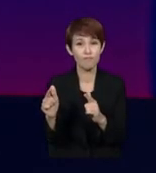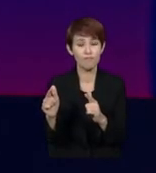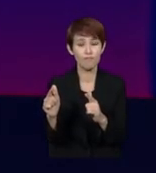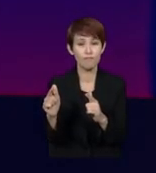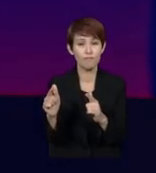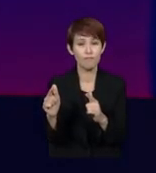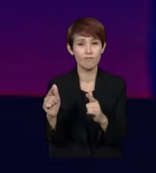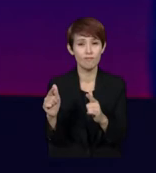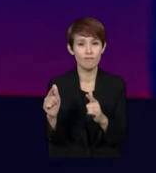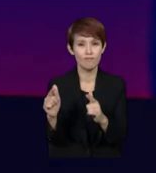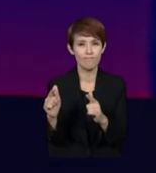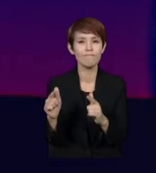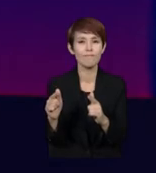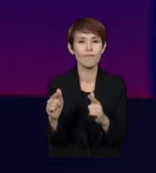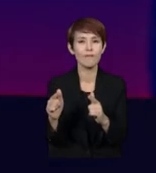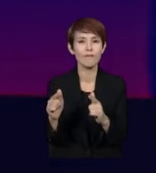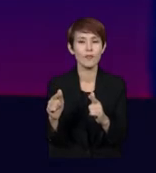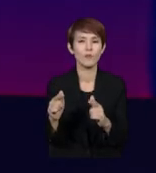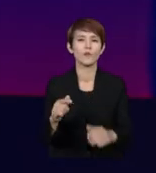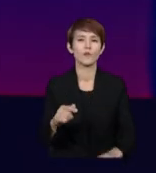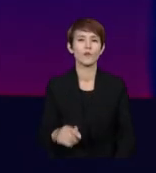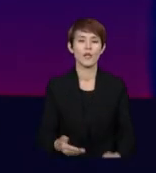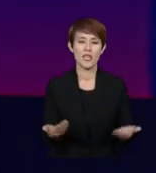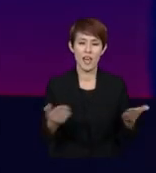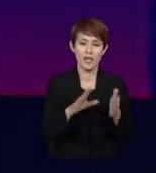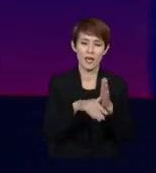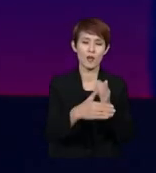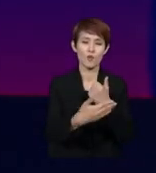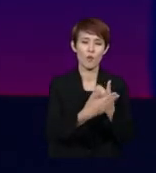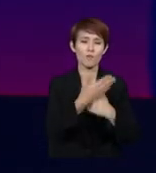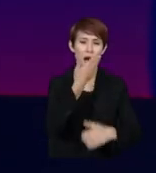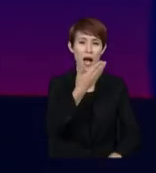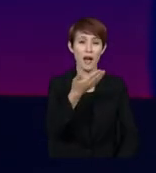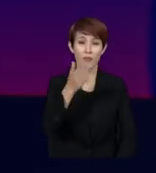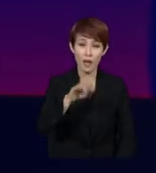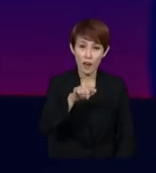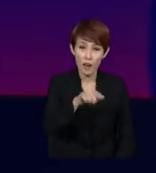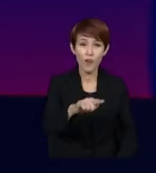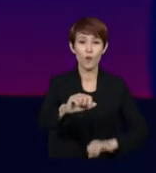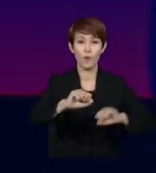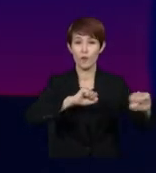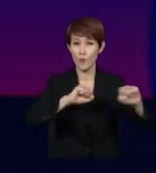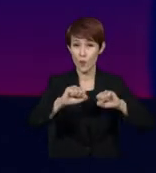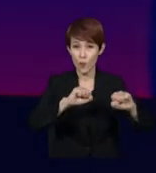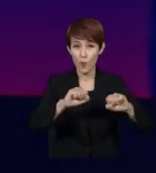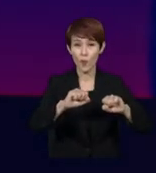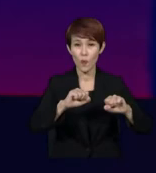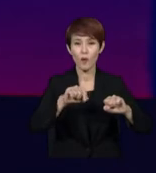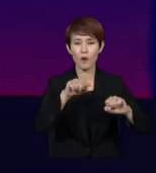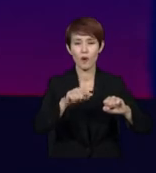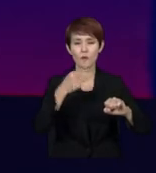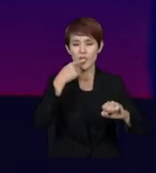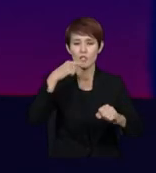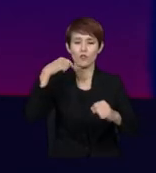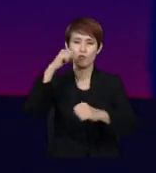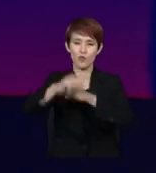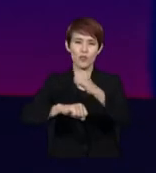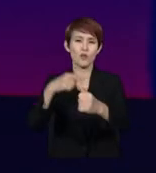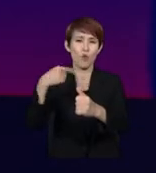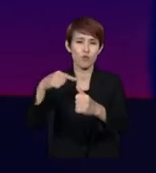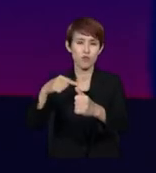ridicule it, but it's not the same thing as proper education for democracy through